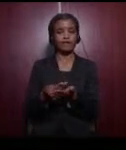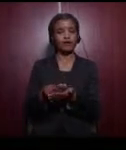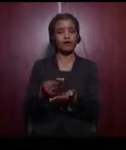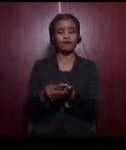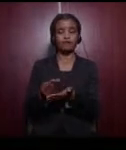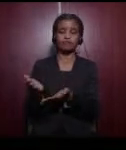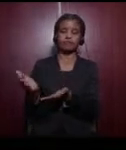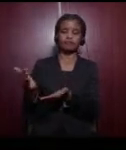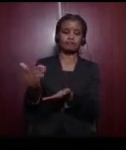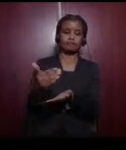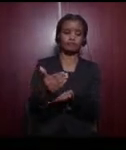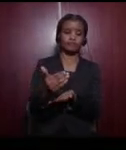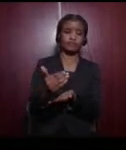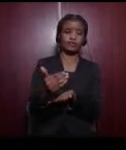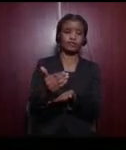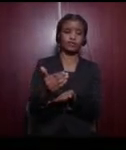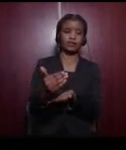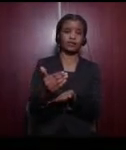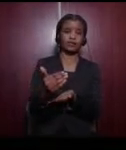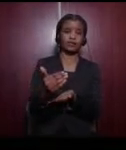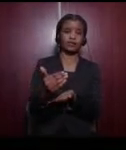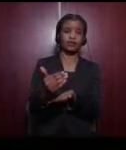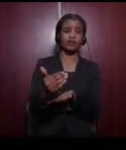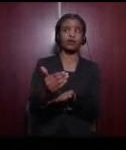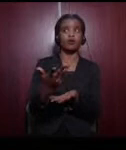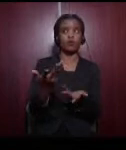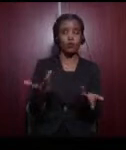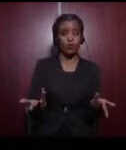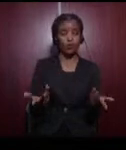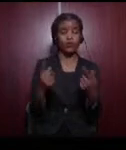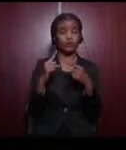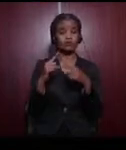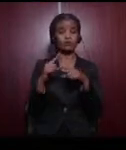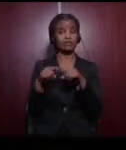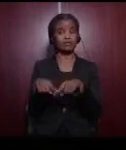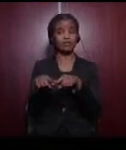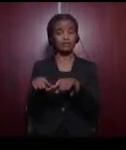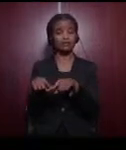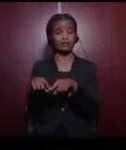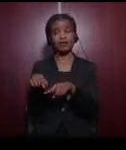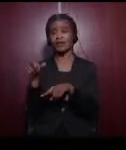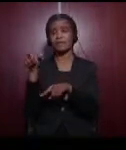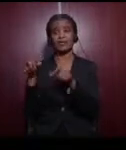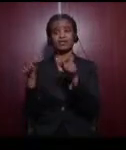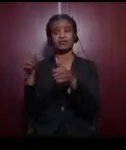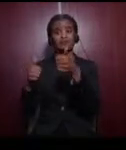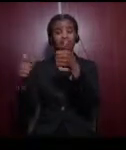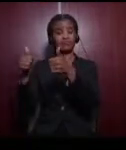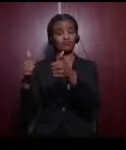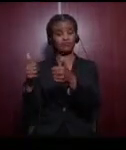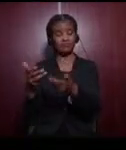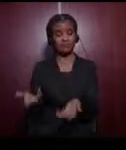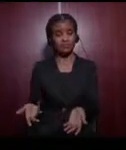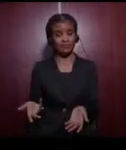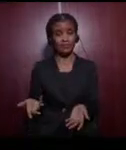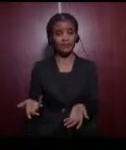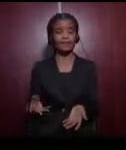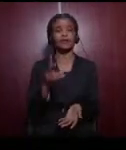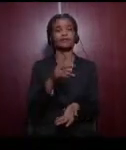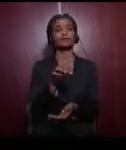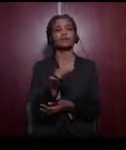get an authority ukuthi siye. Then coming to Leo Futiyama